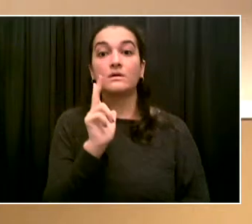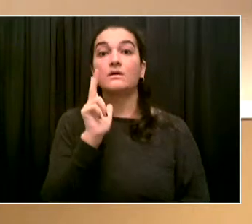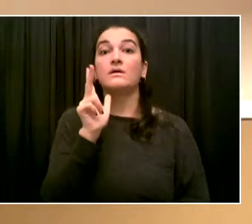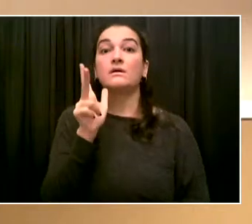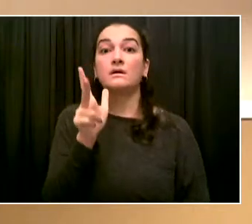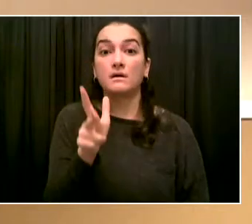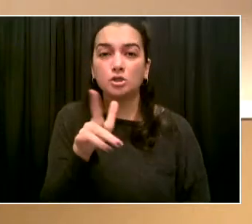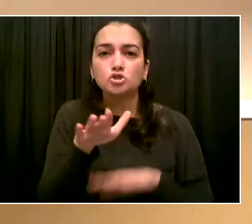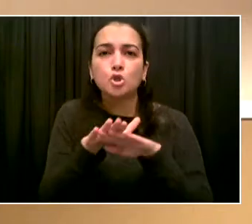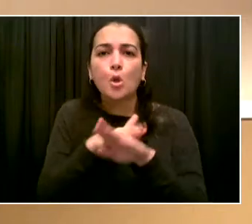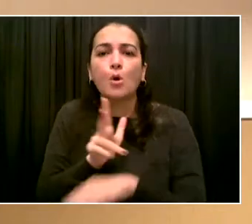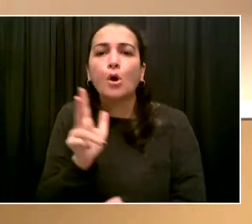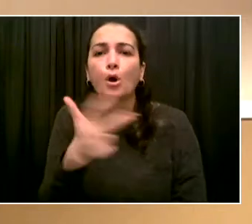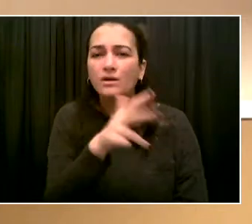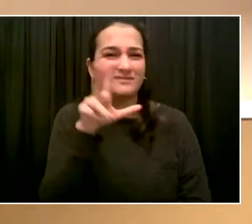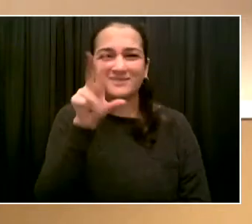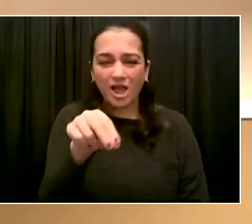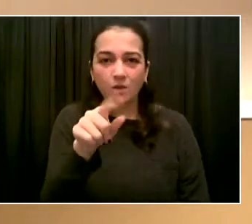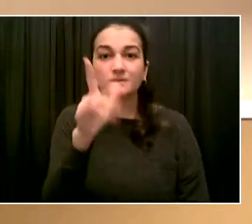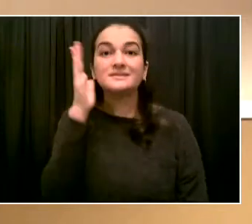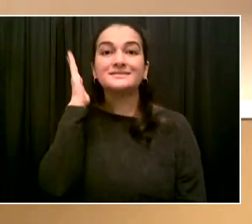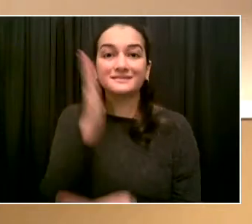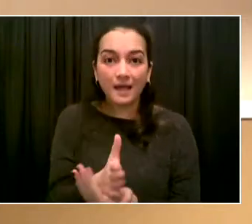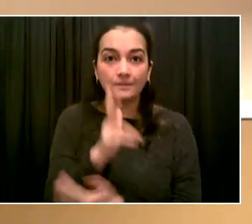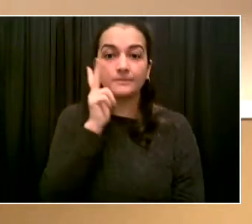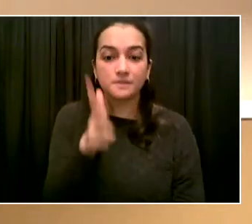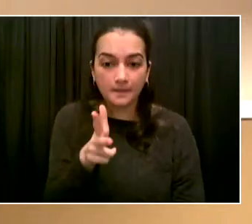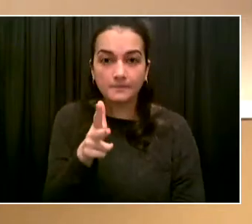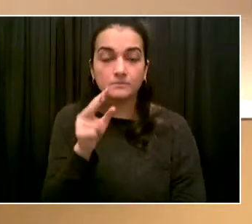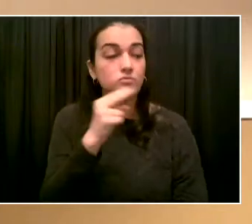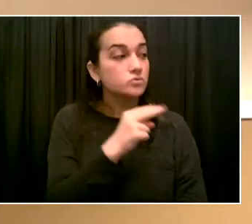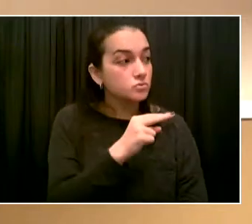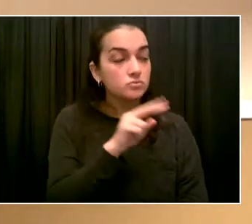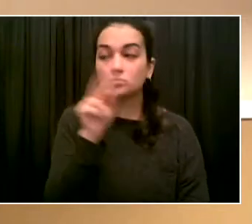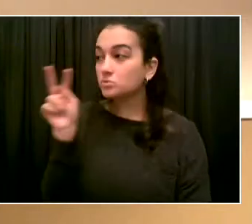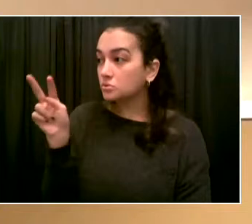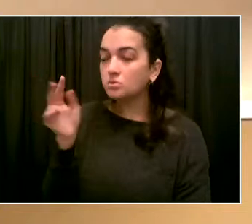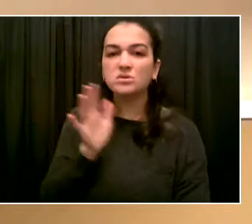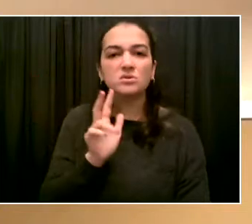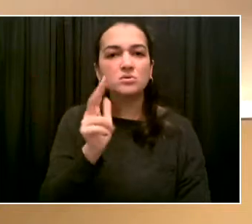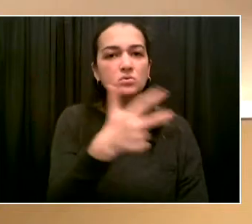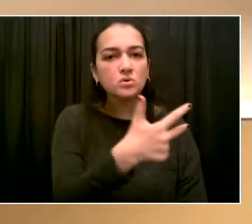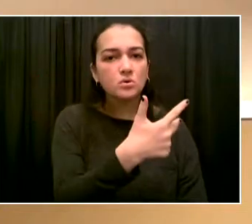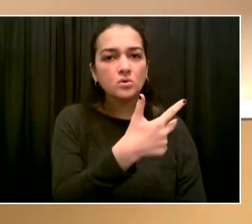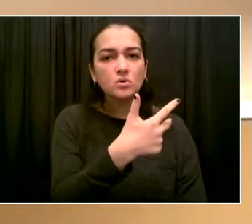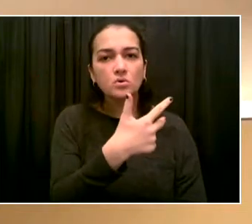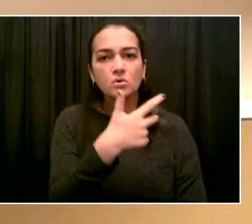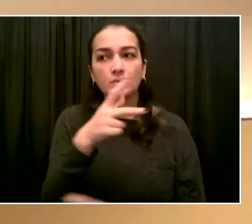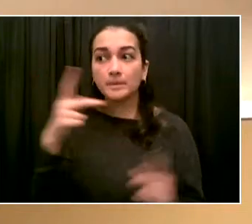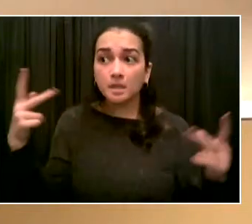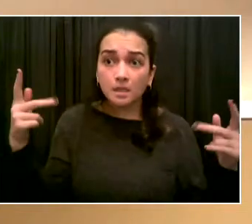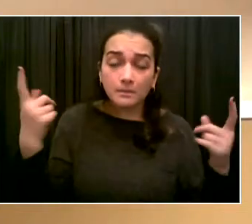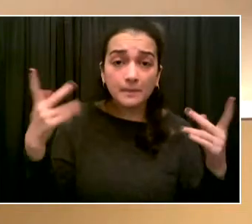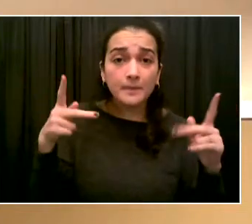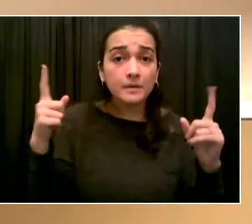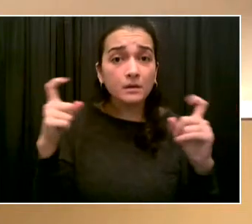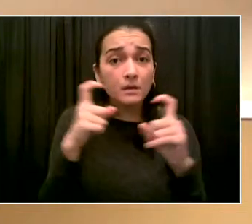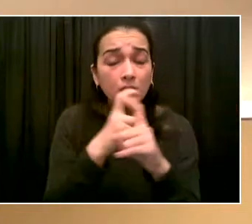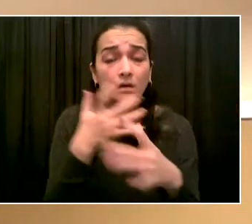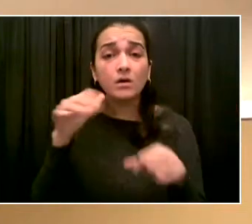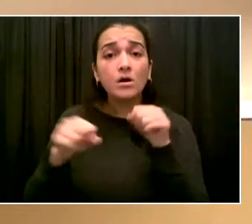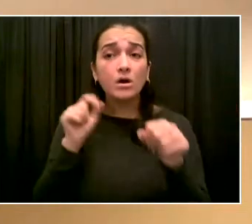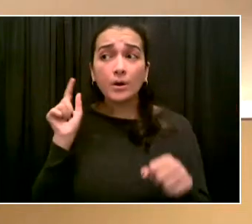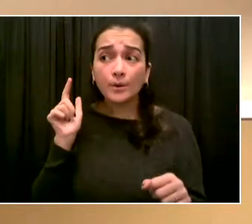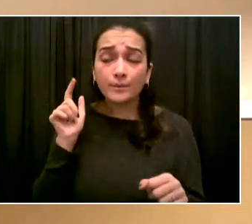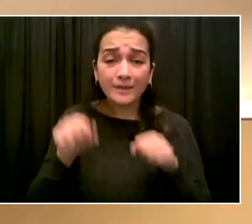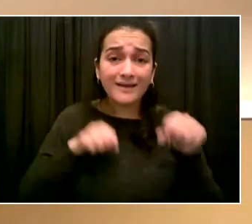times and yield to them. And this is particularly important right now with daylight savings time having just passed,